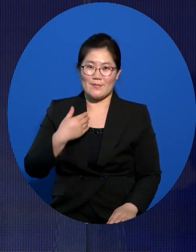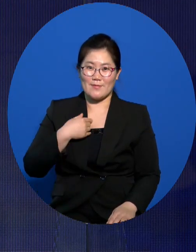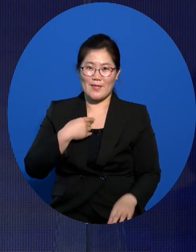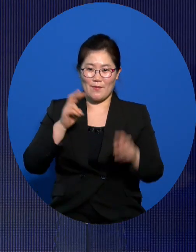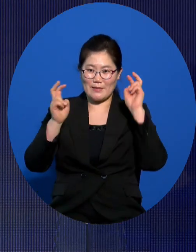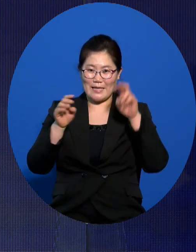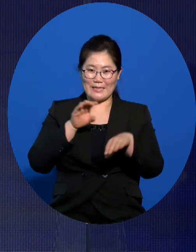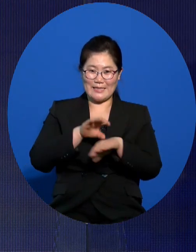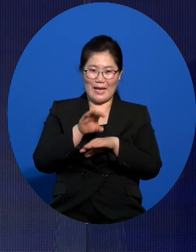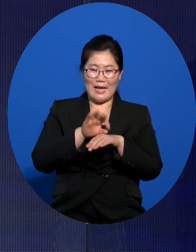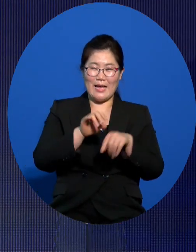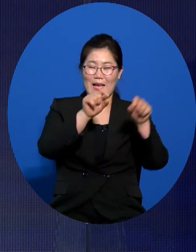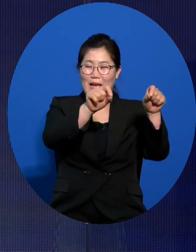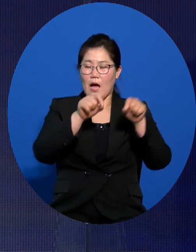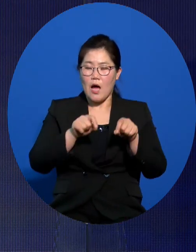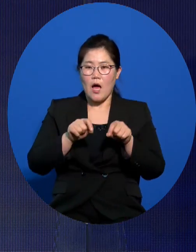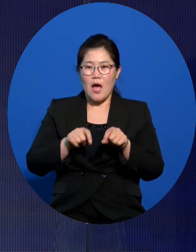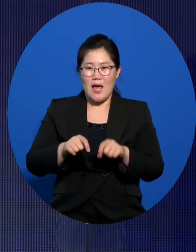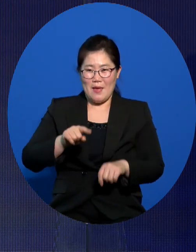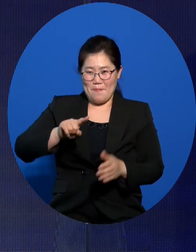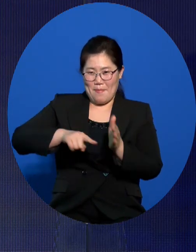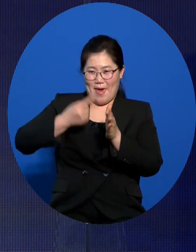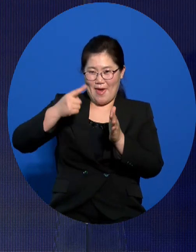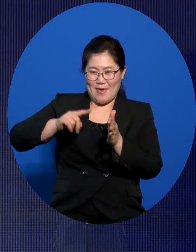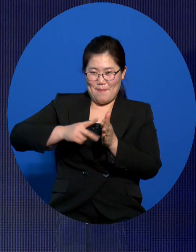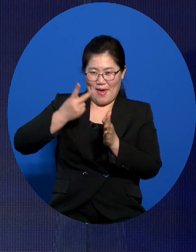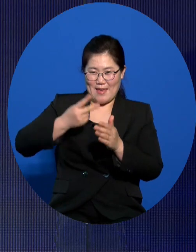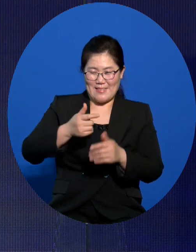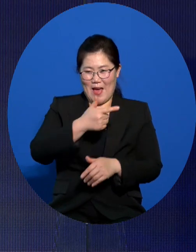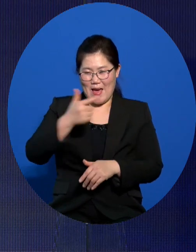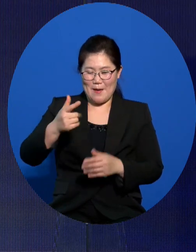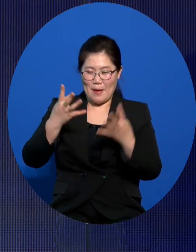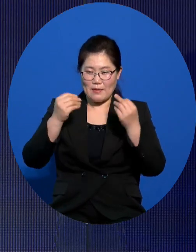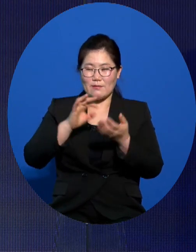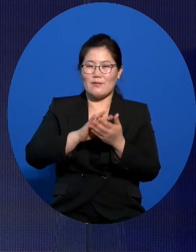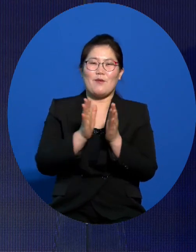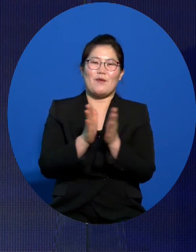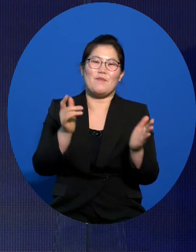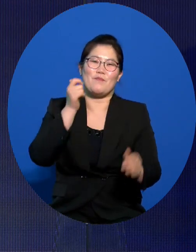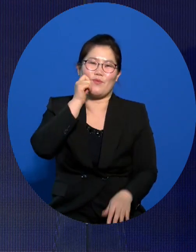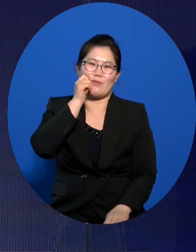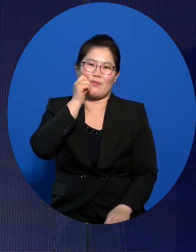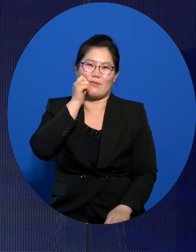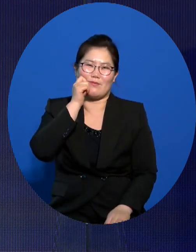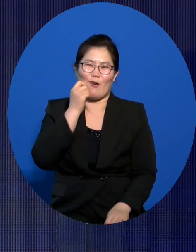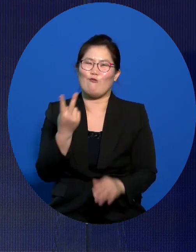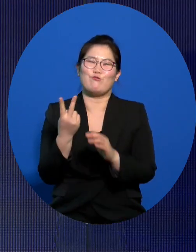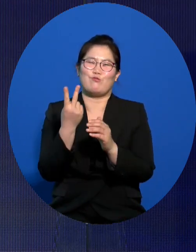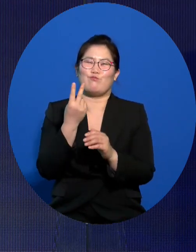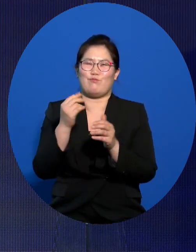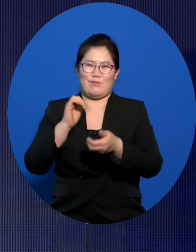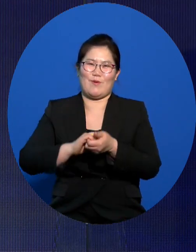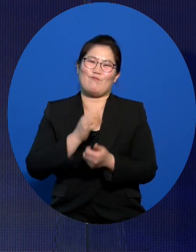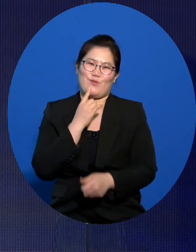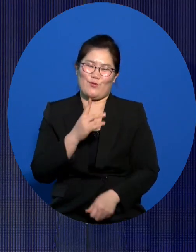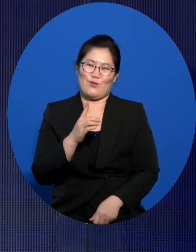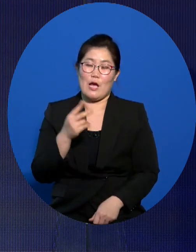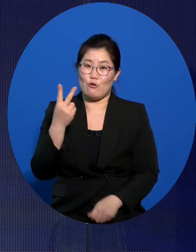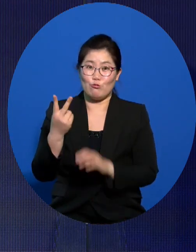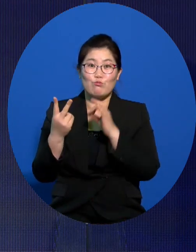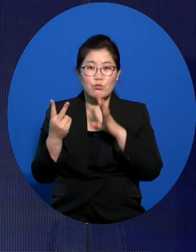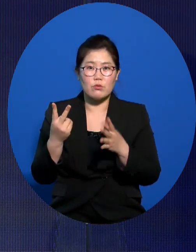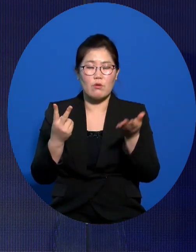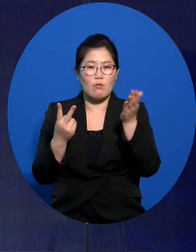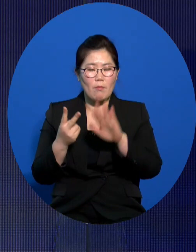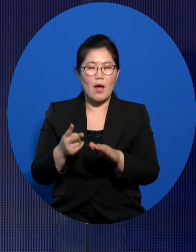mobility without being troubled by the many challenges that they had faced in the past. Of course,